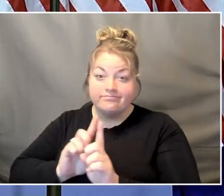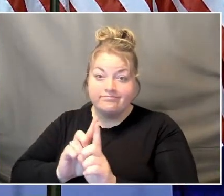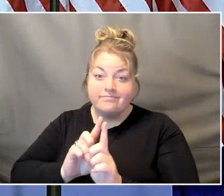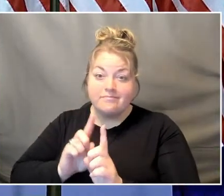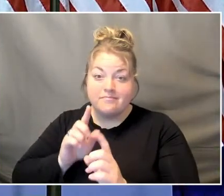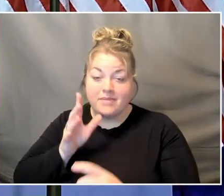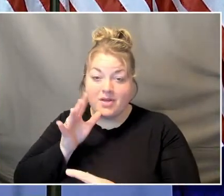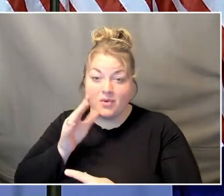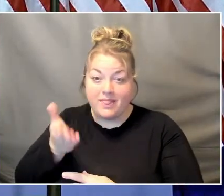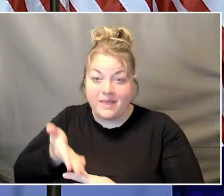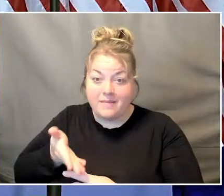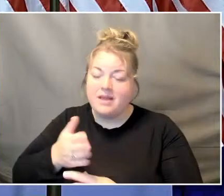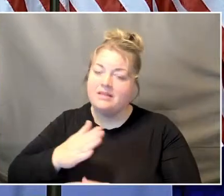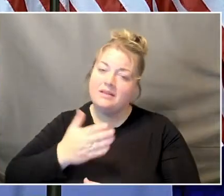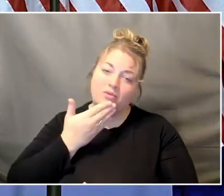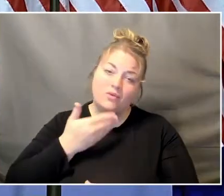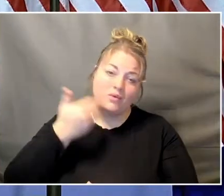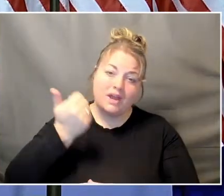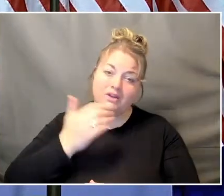life.